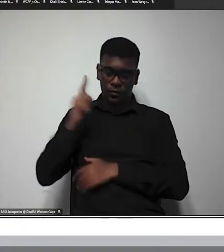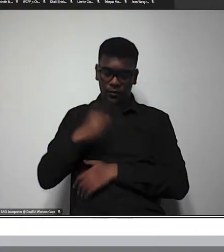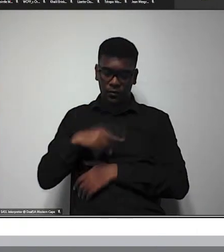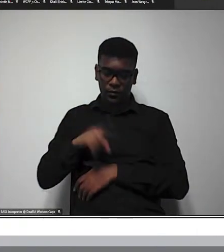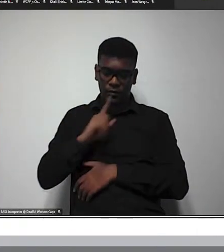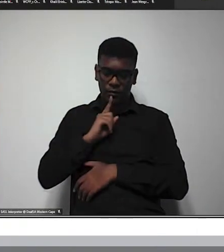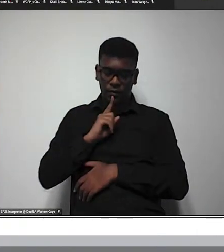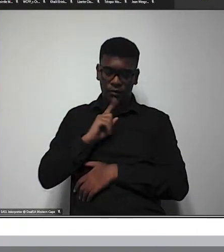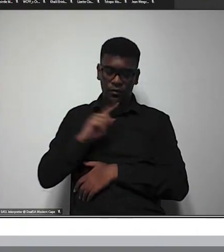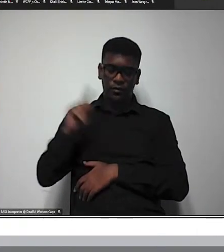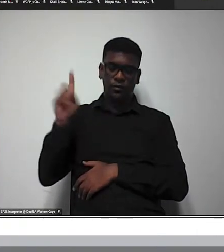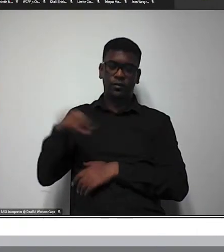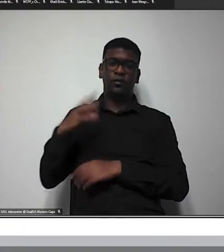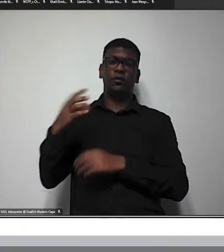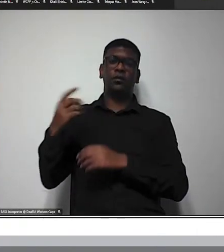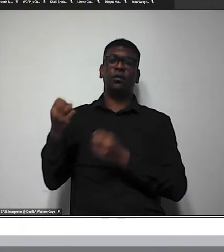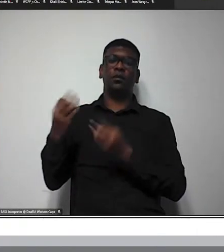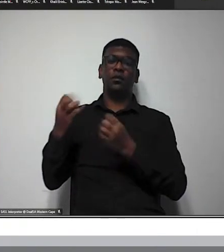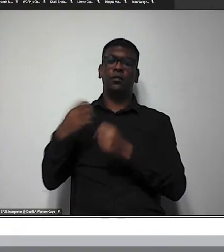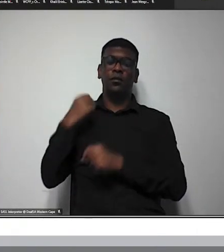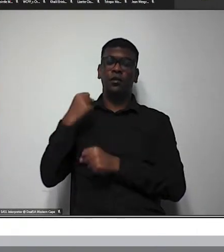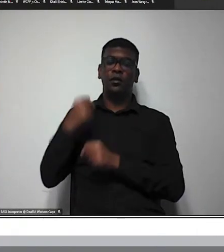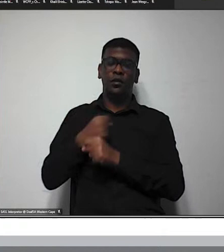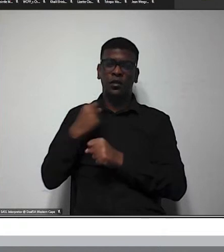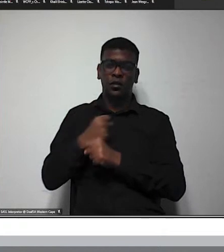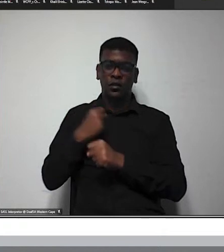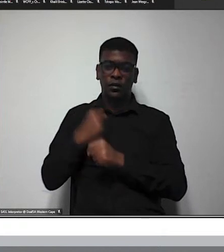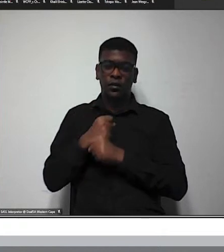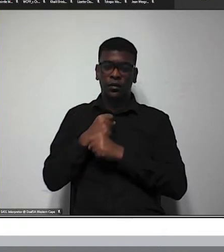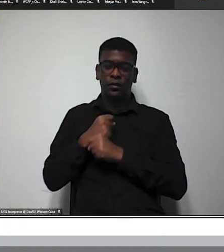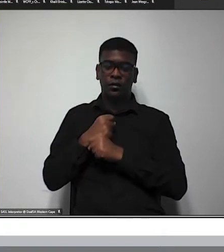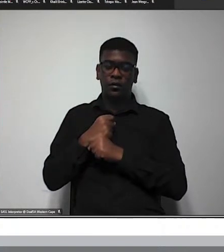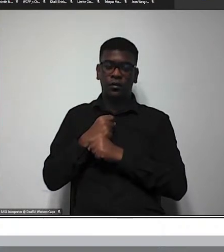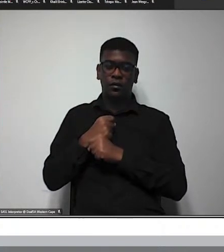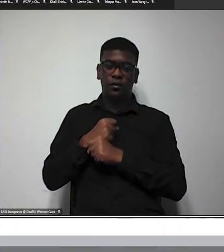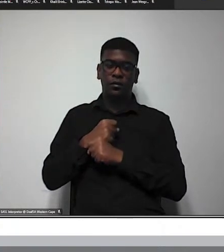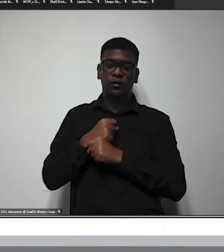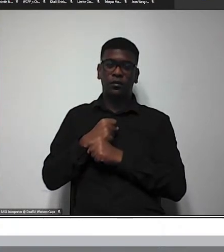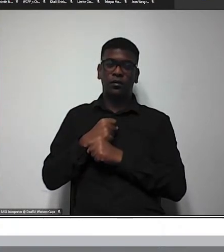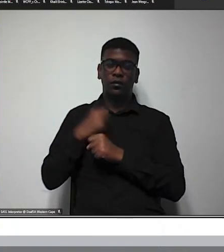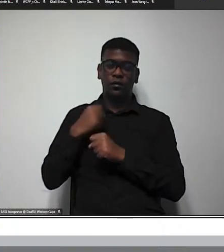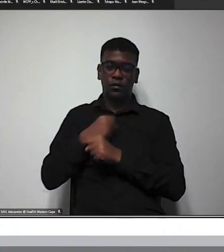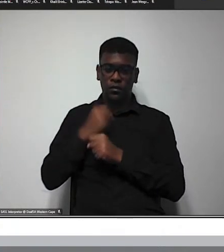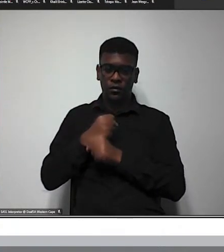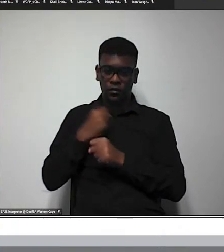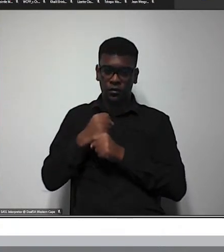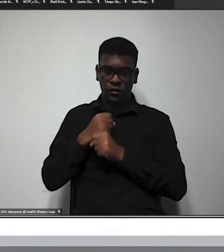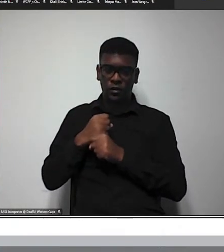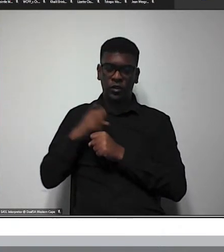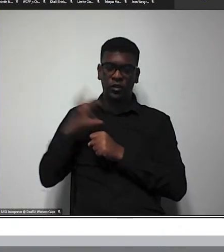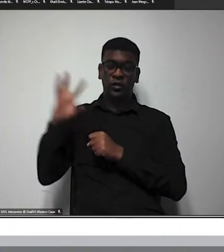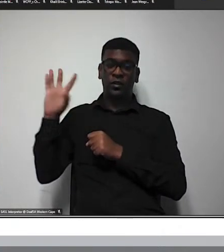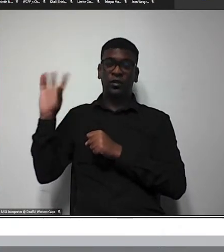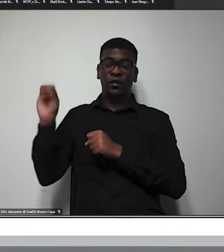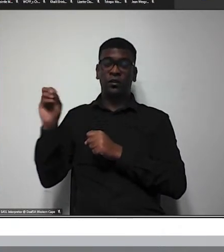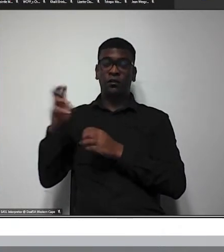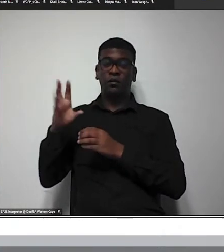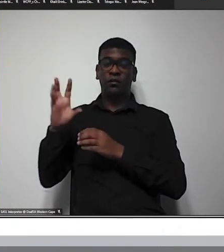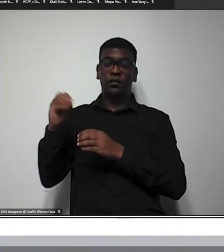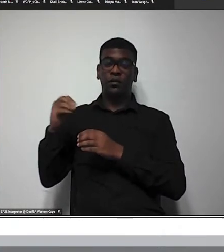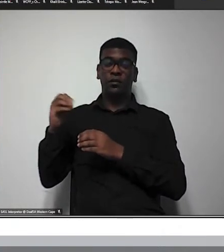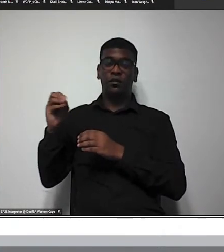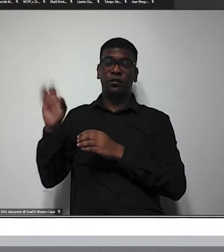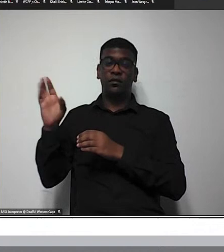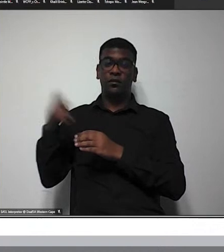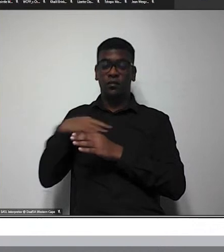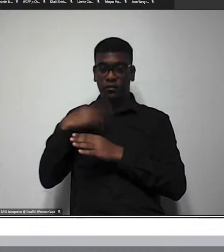of jobs that are, that will actually be, you know, or that are likely to be actually affected once we actually do not actually improve. So we